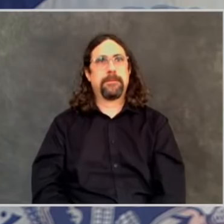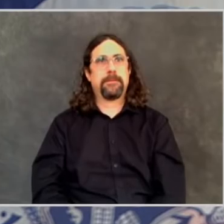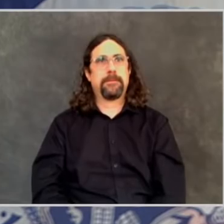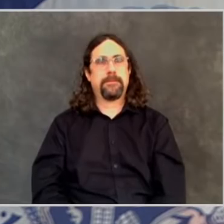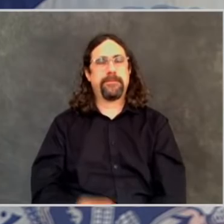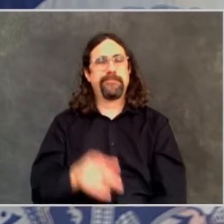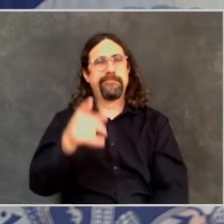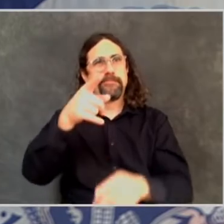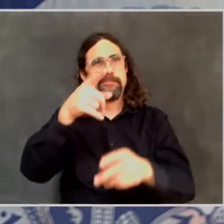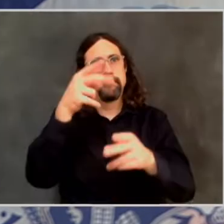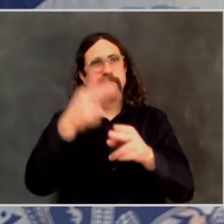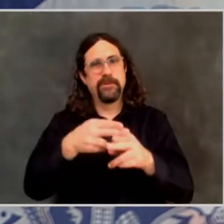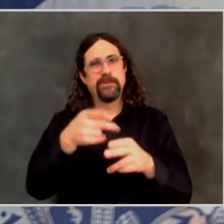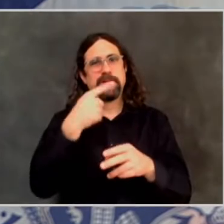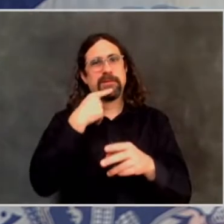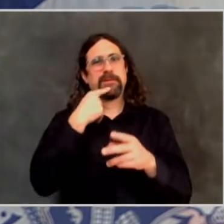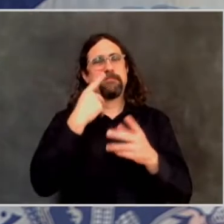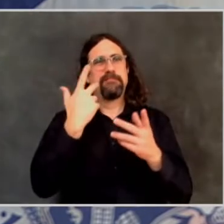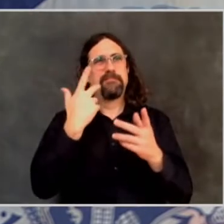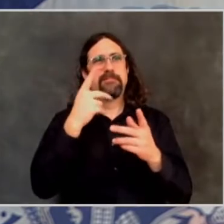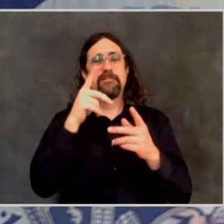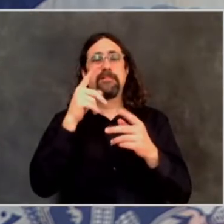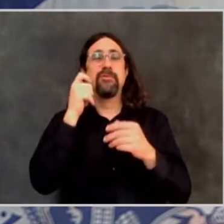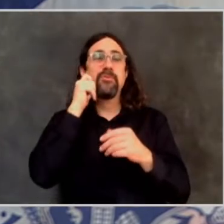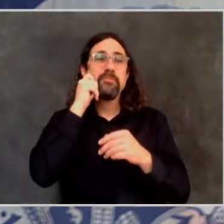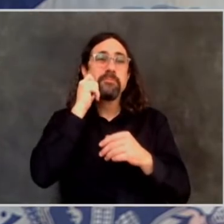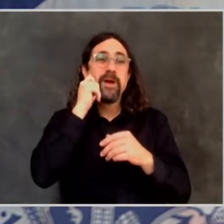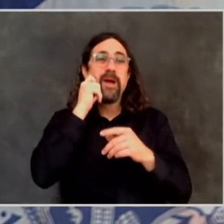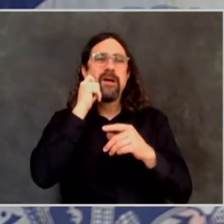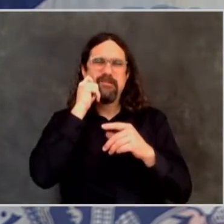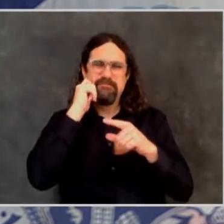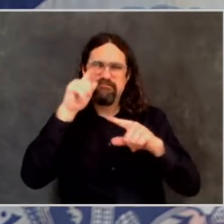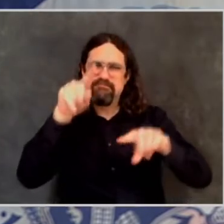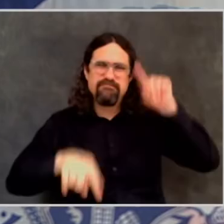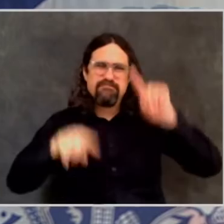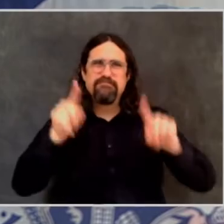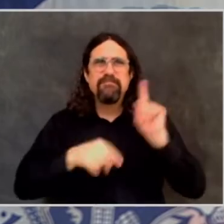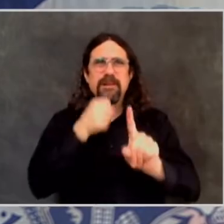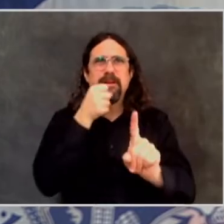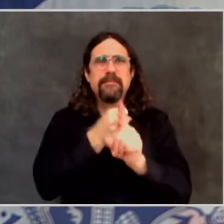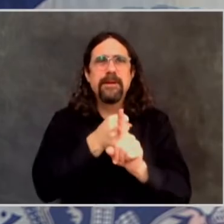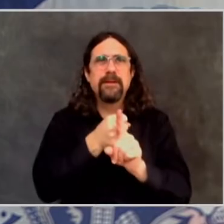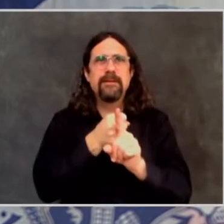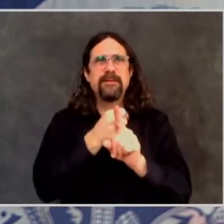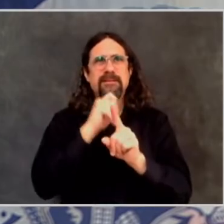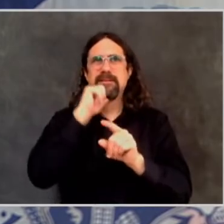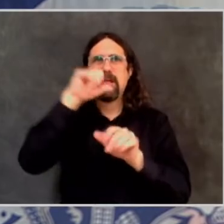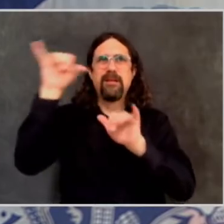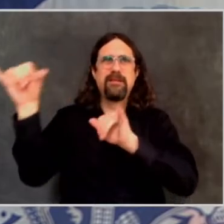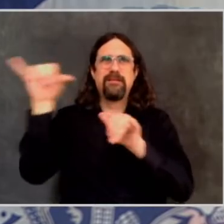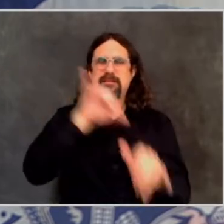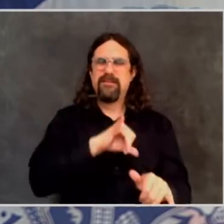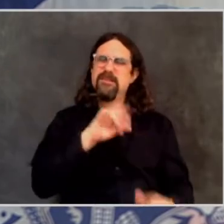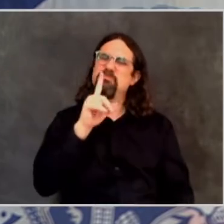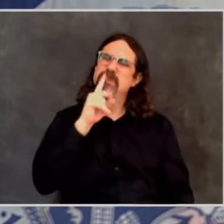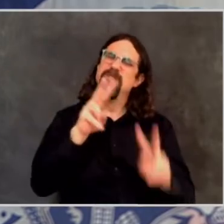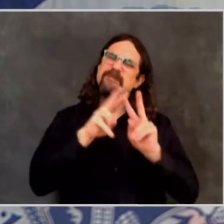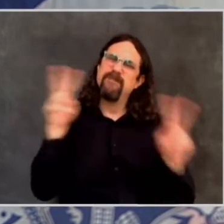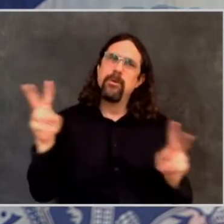the cases, but also the disparities, are just disgusting and troubling and deeply, deeply un-American,